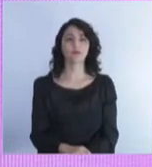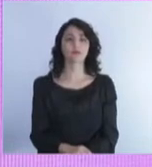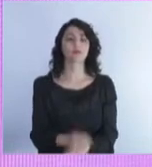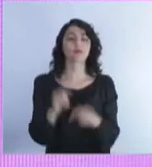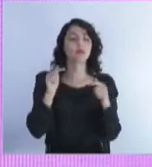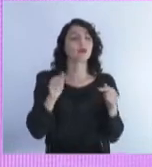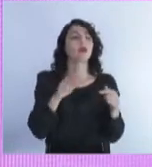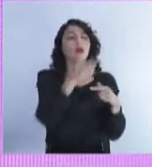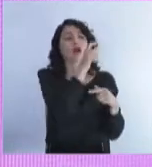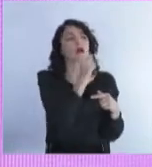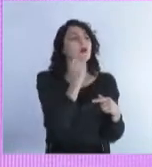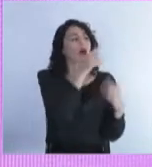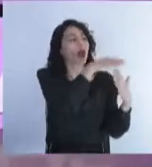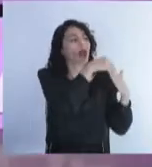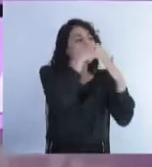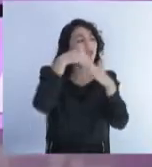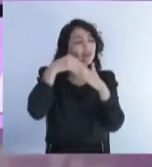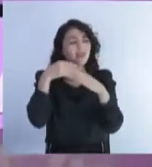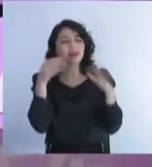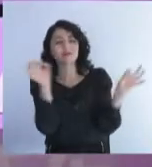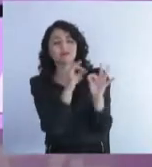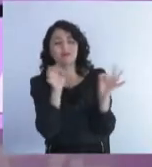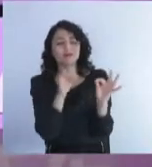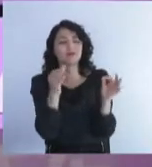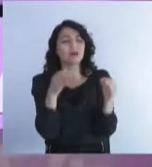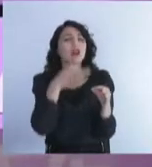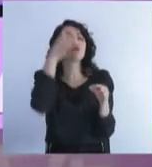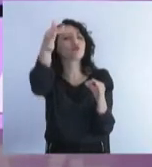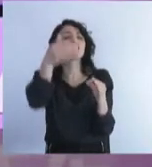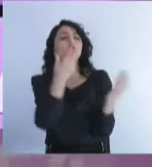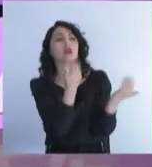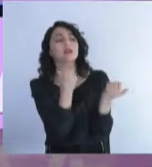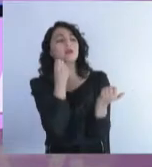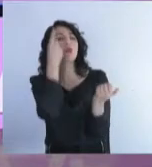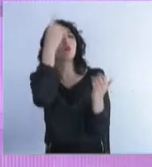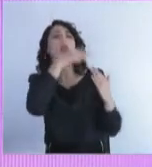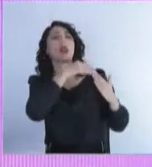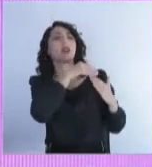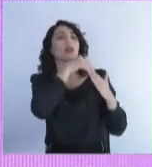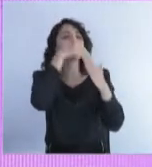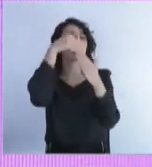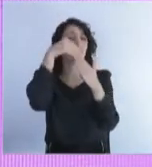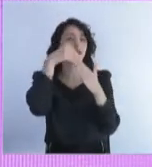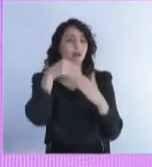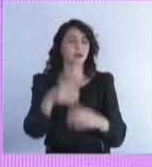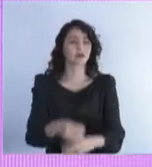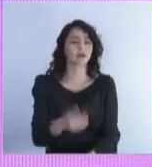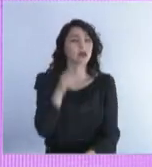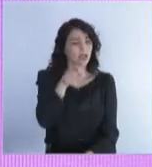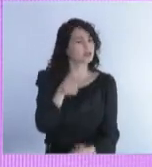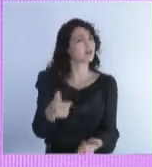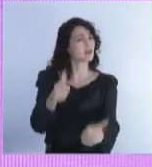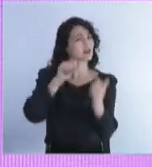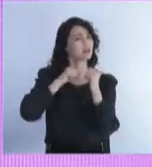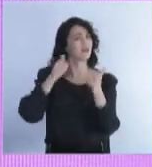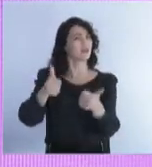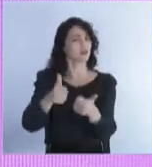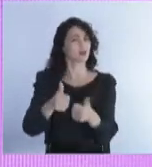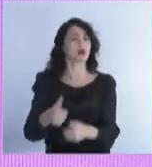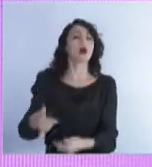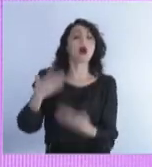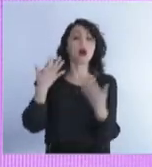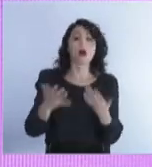leadership do we need for the future? Because we're so challenged, no?